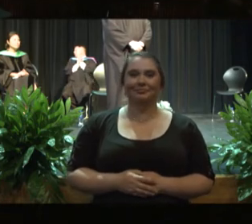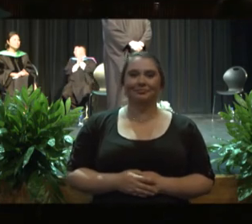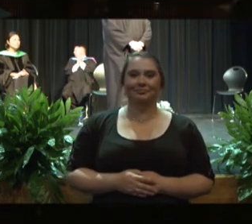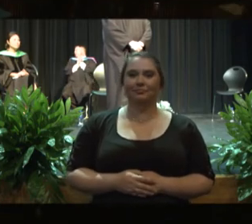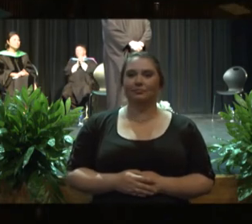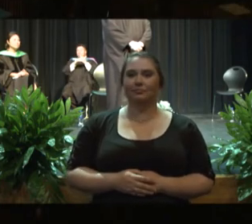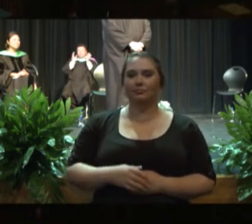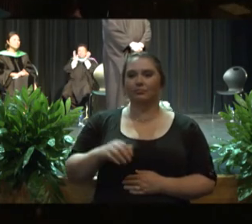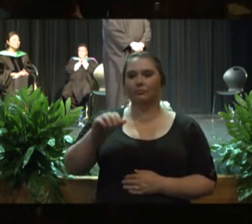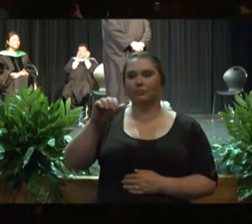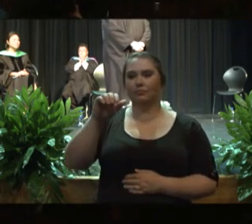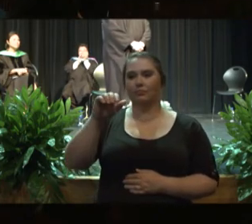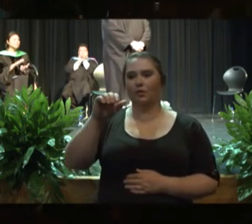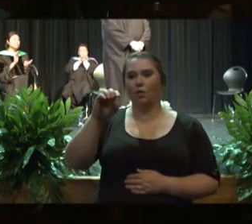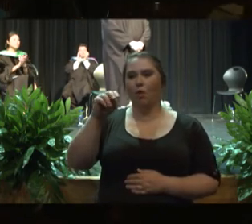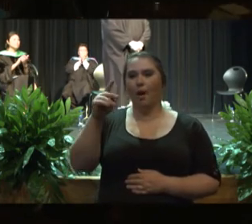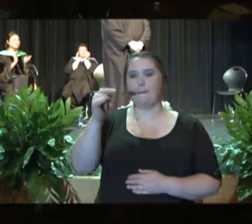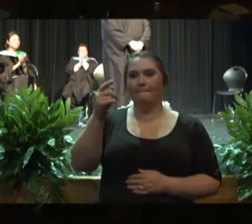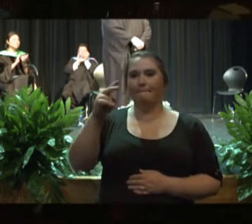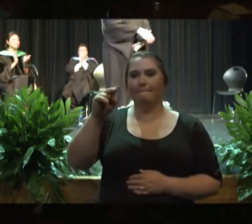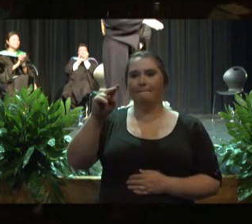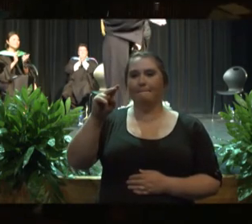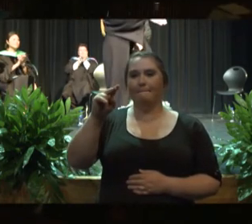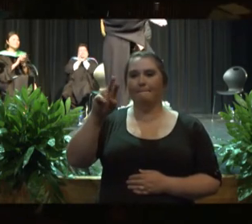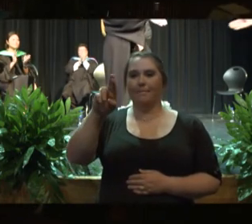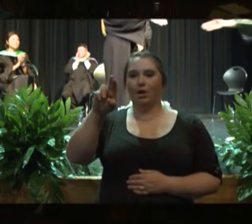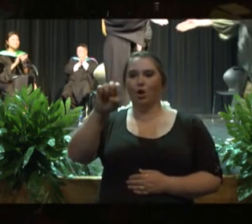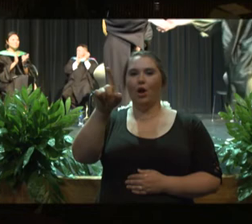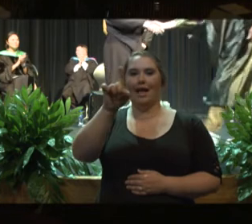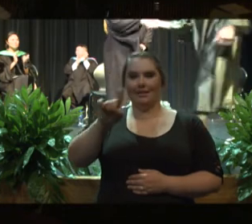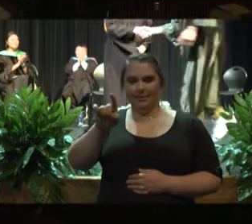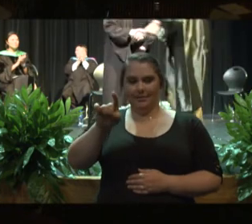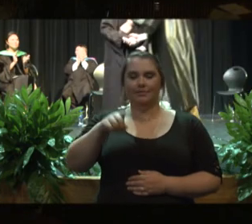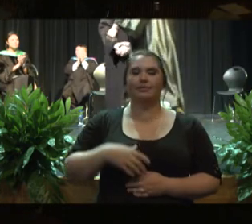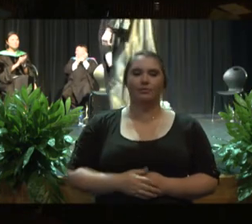Bryson Ray Ramirez.